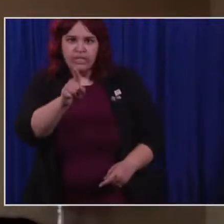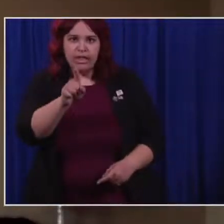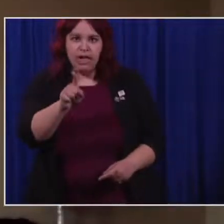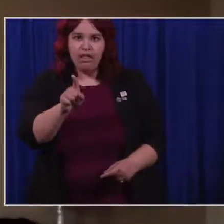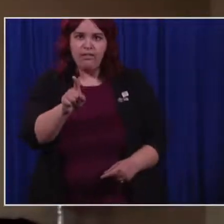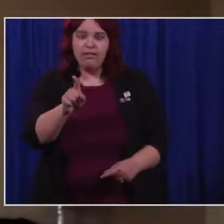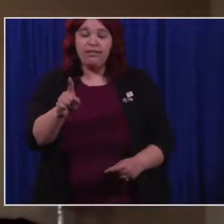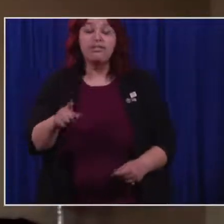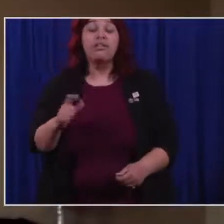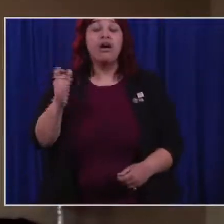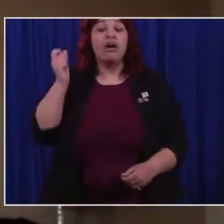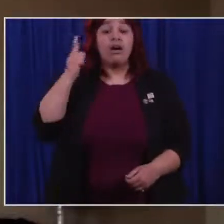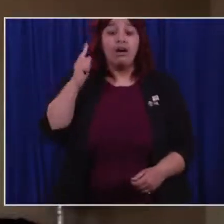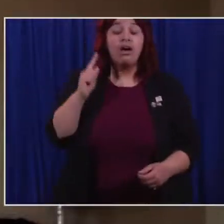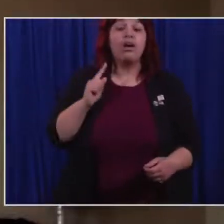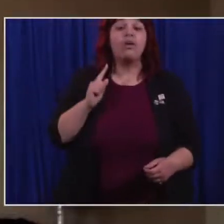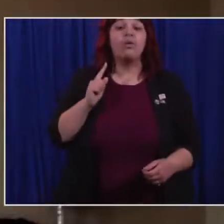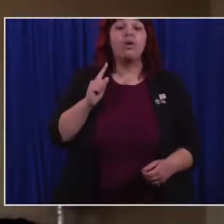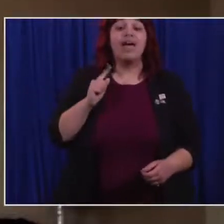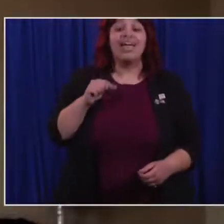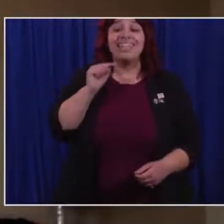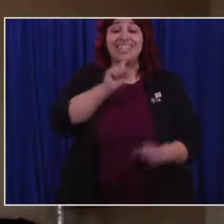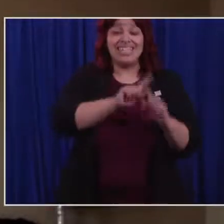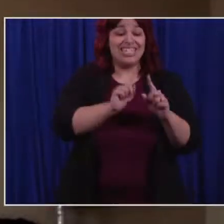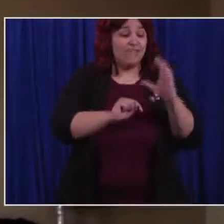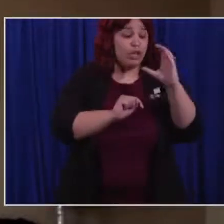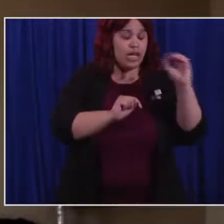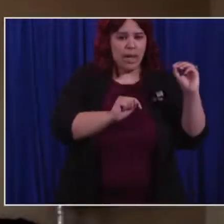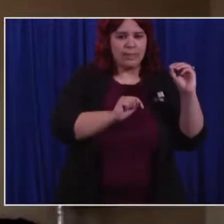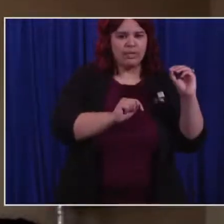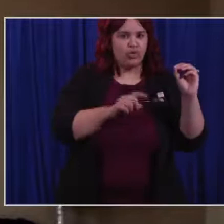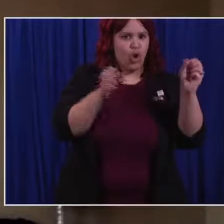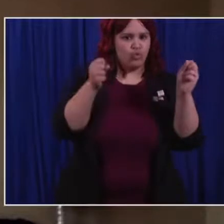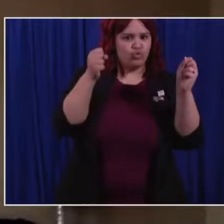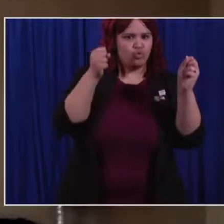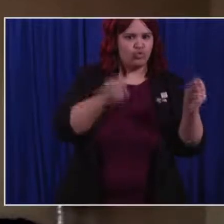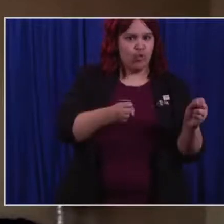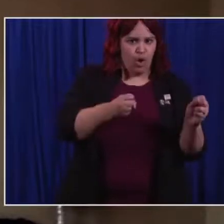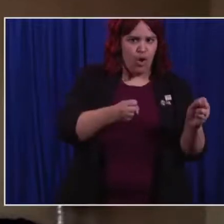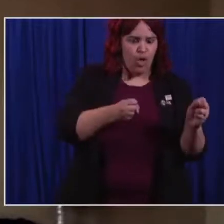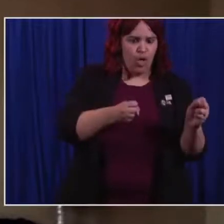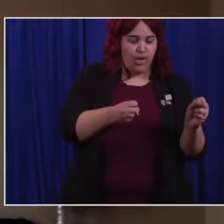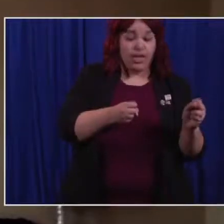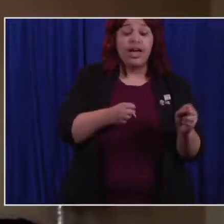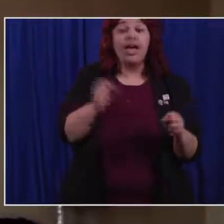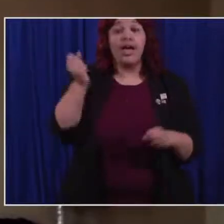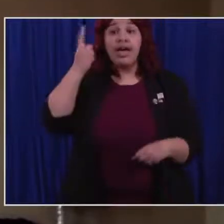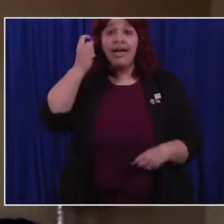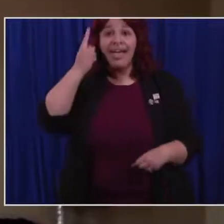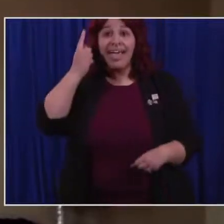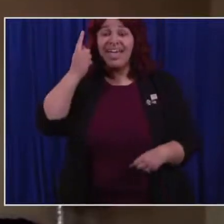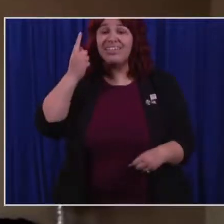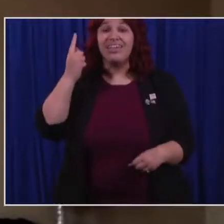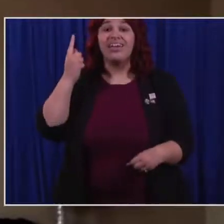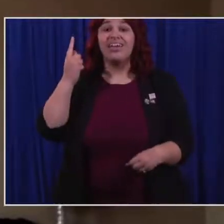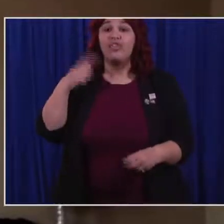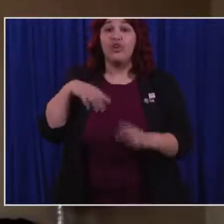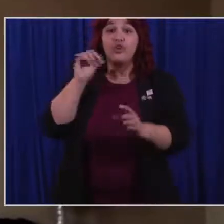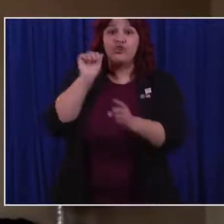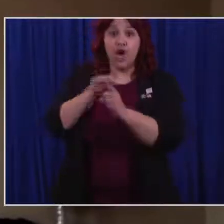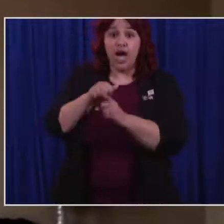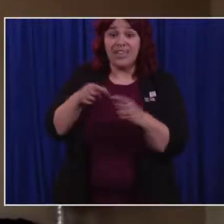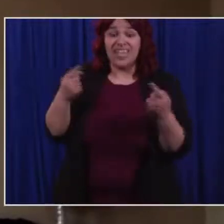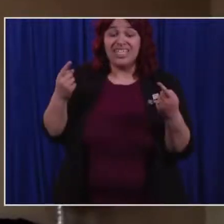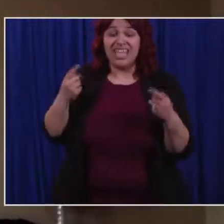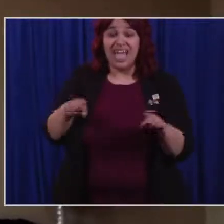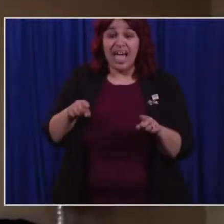we're working on are very interconnected. If you think about the amount of fraud that gets in that leads to claims that fill